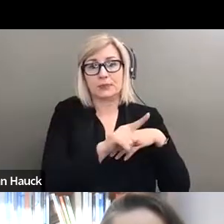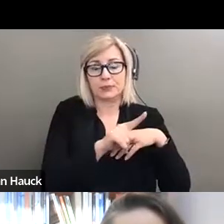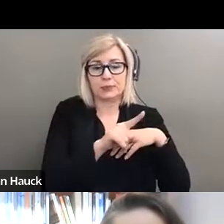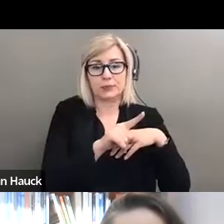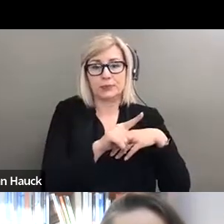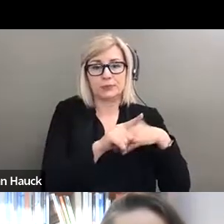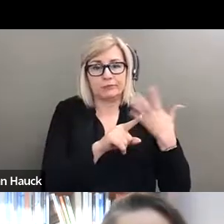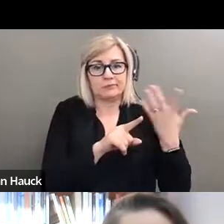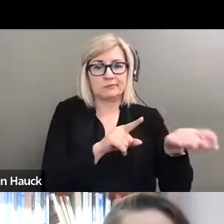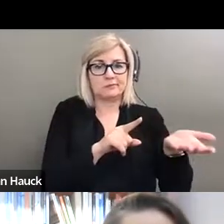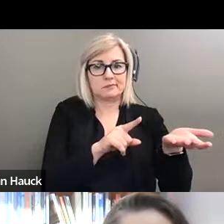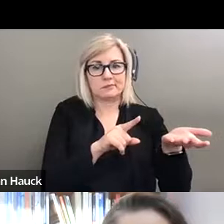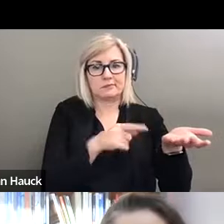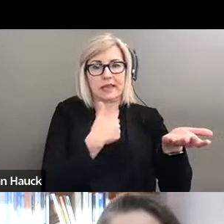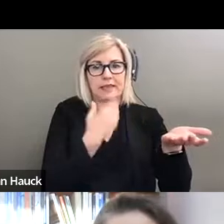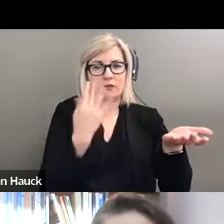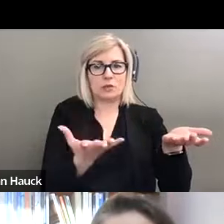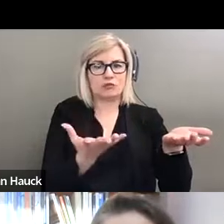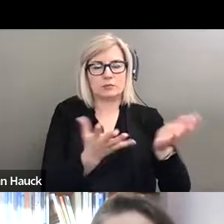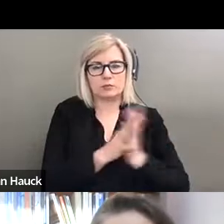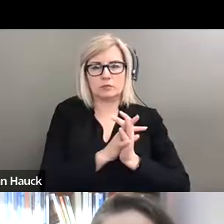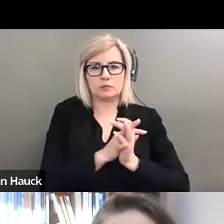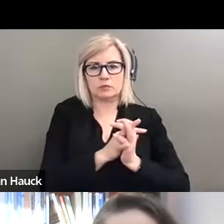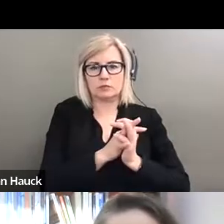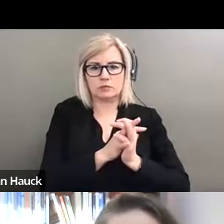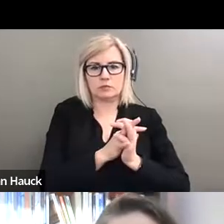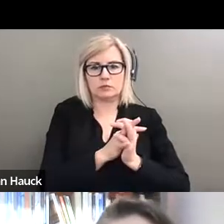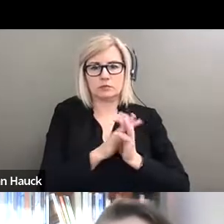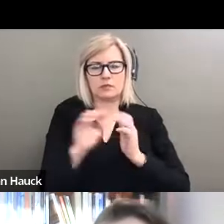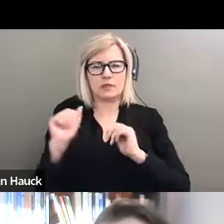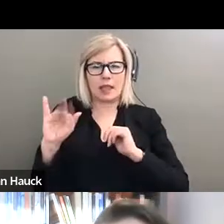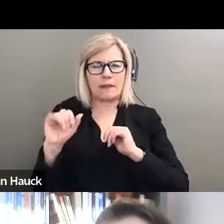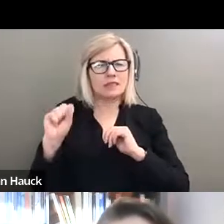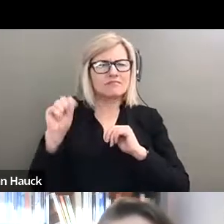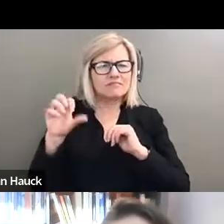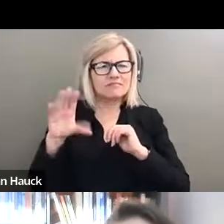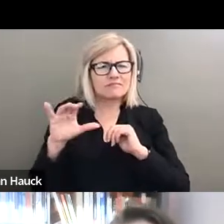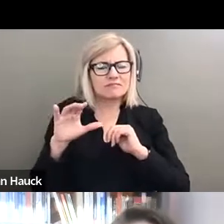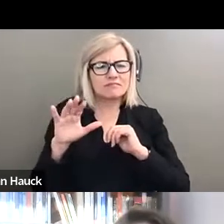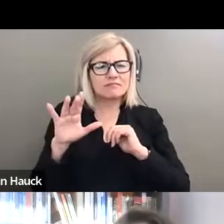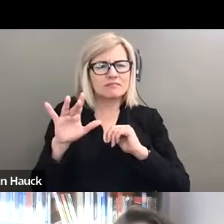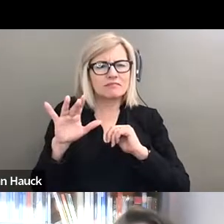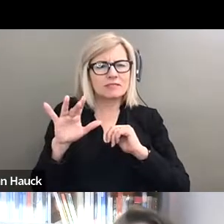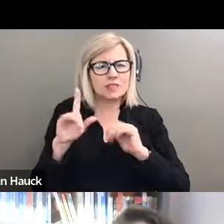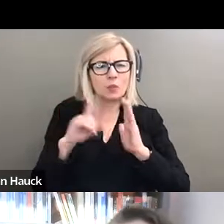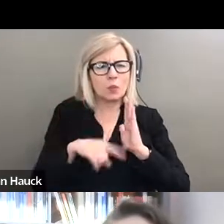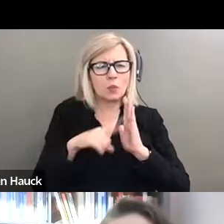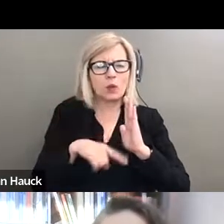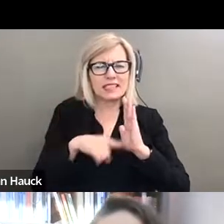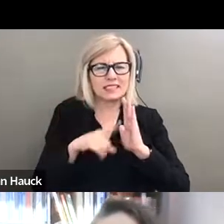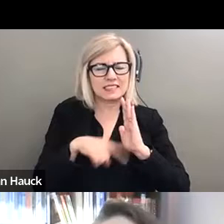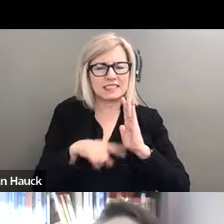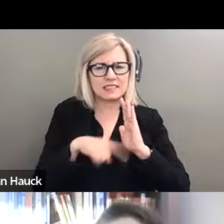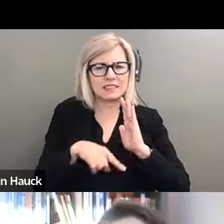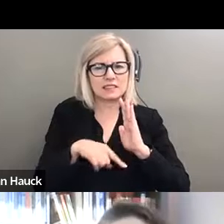had that or not. Can you say the bill number or what it is? I